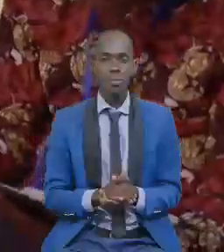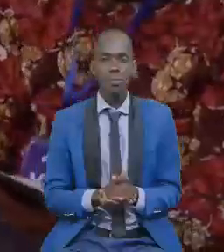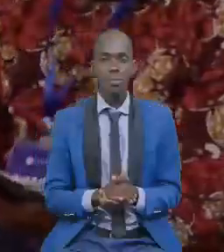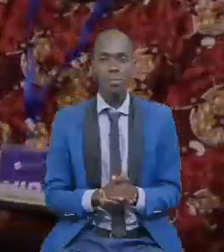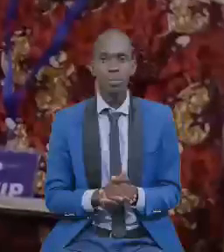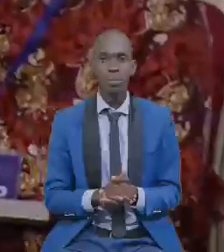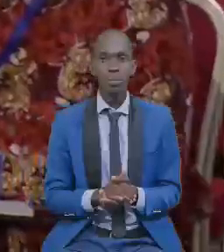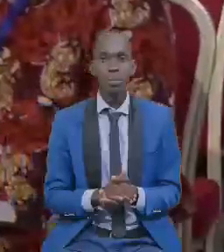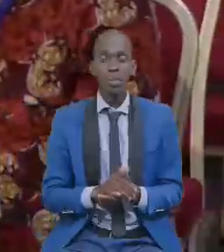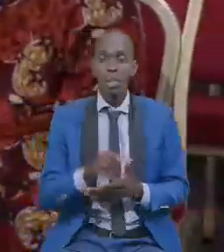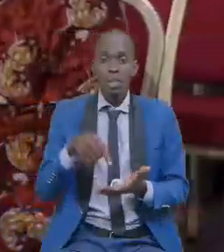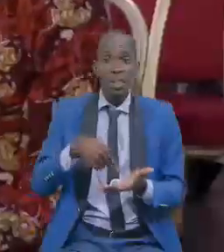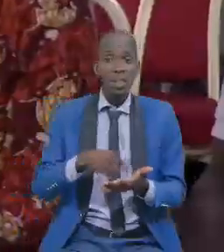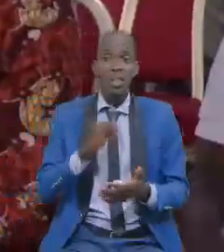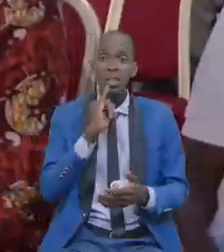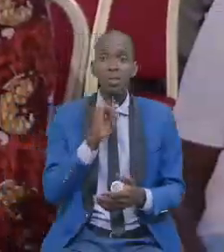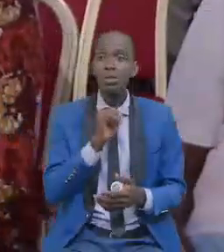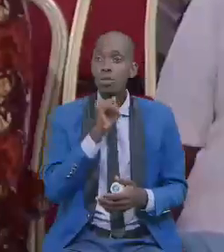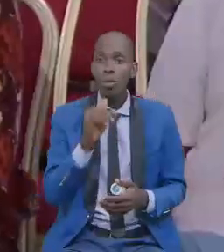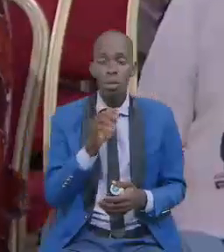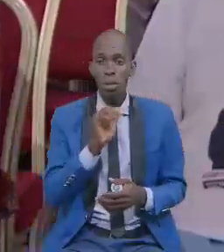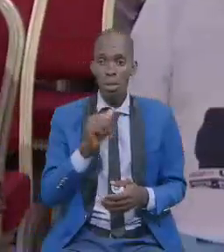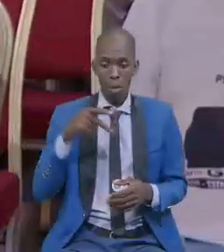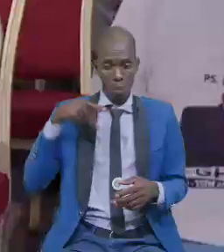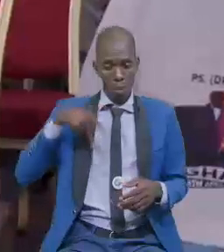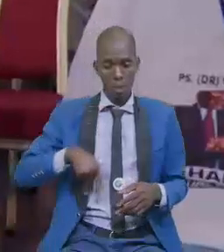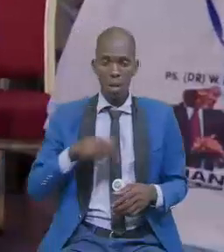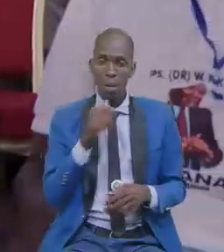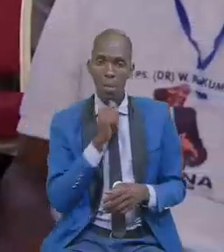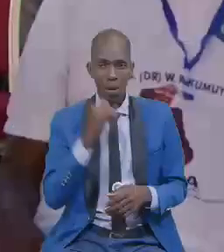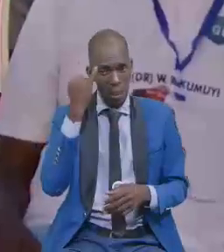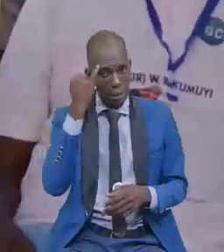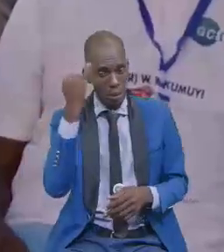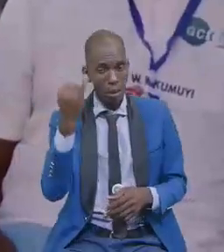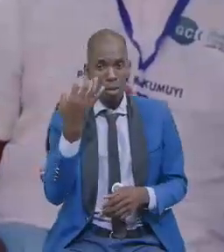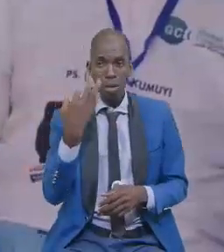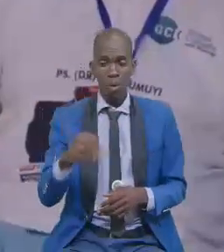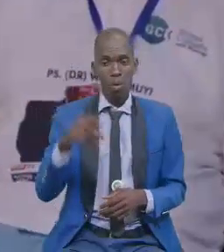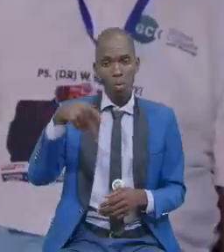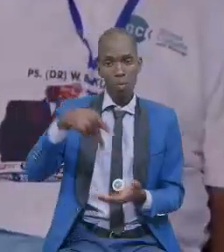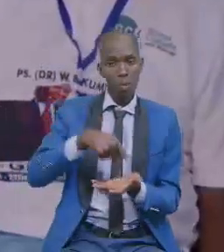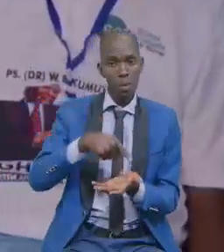This is not a personal private idea of Peter of Simon.